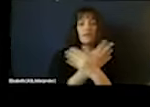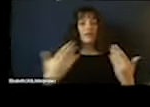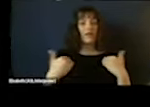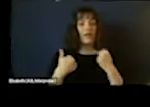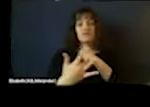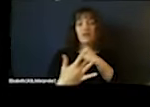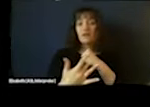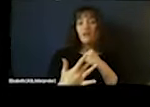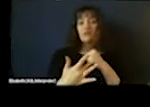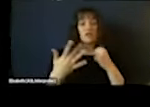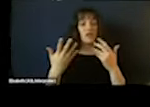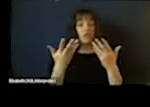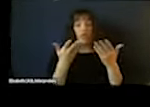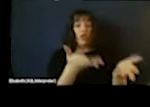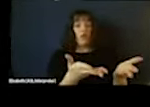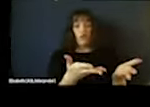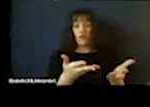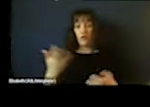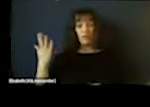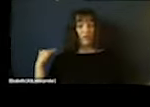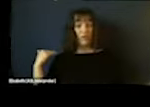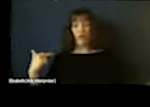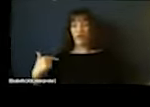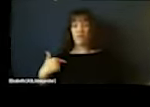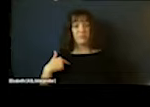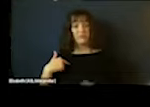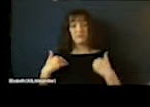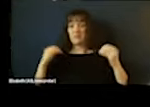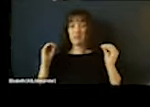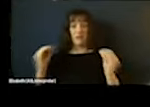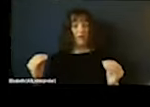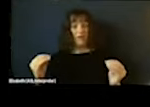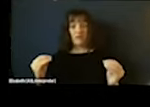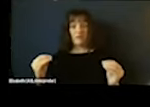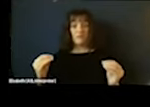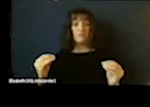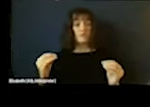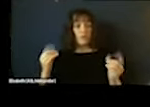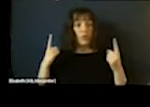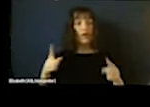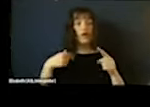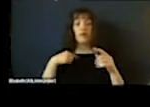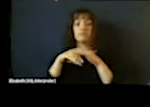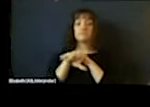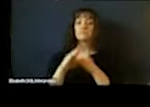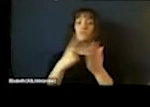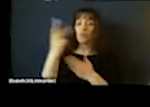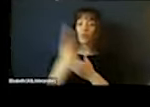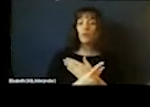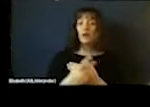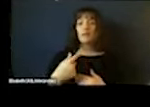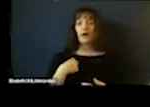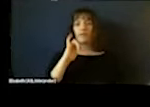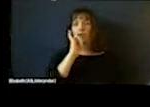you. Yeah, I was the person like that. But when I was in PhD program, I just accidentally read the